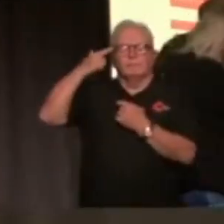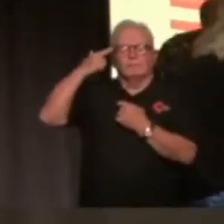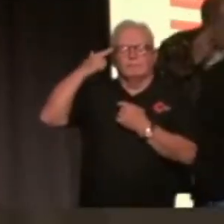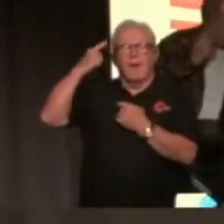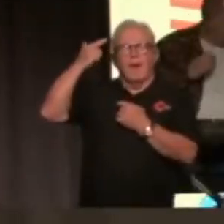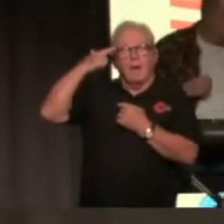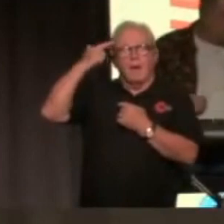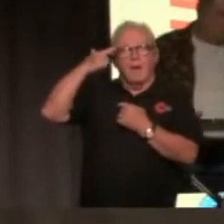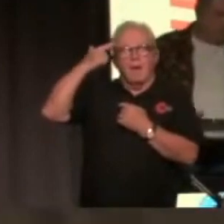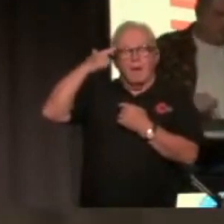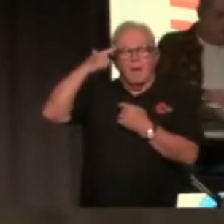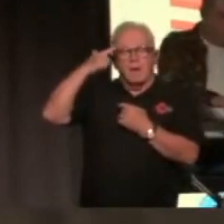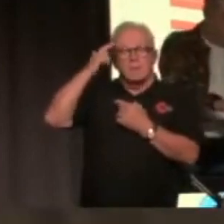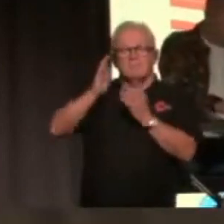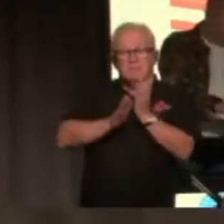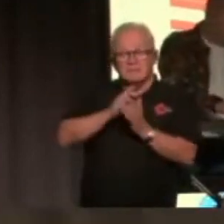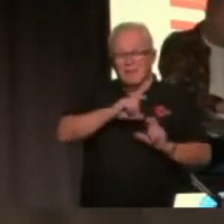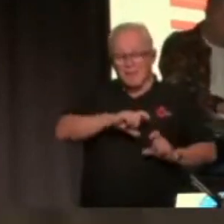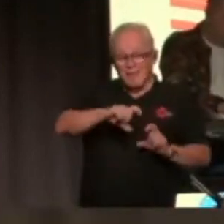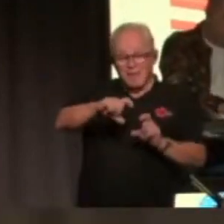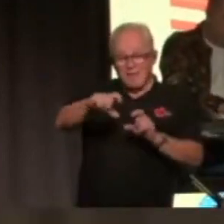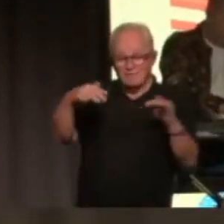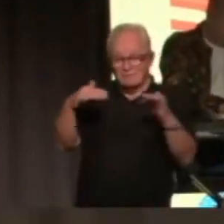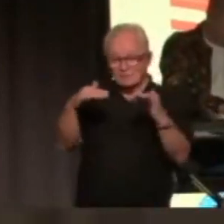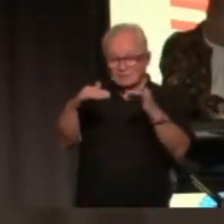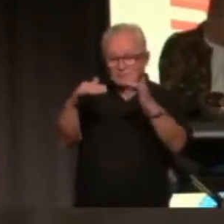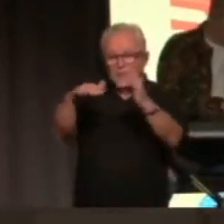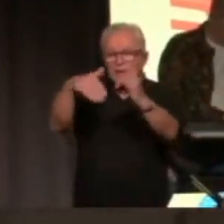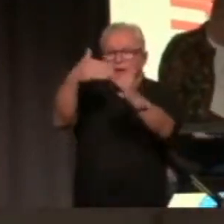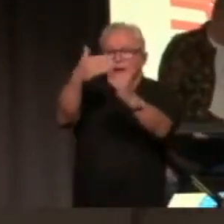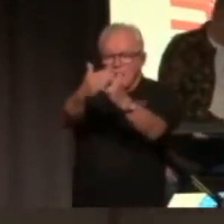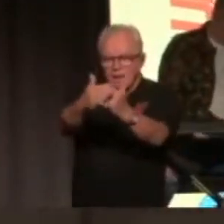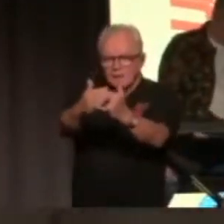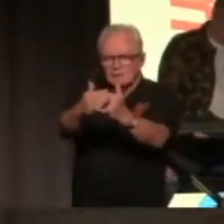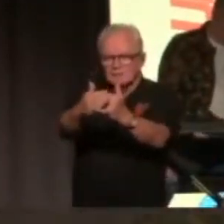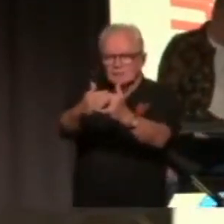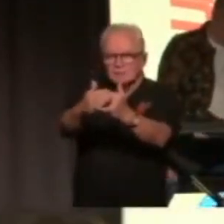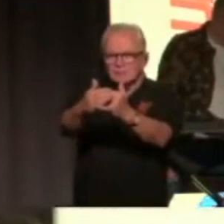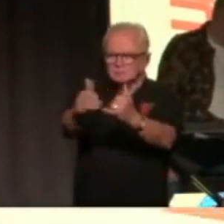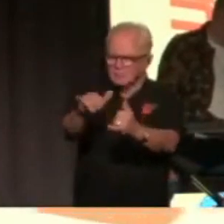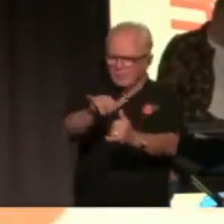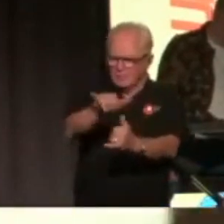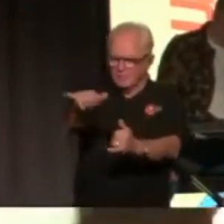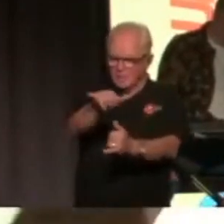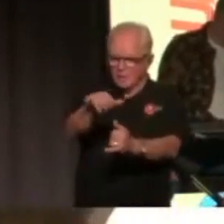determines whether you will win or lose the fight for the promise you heard God give